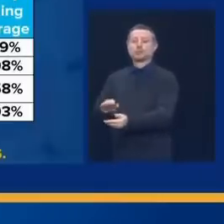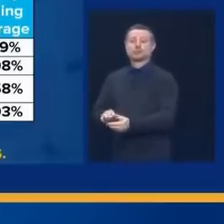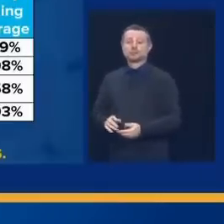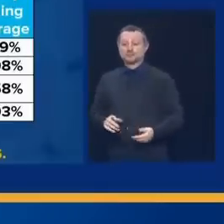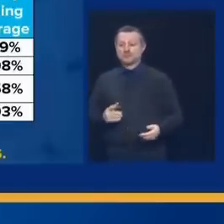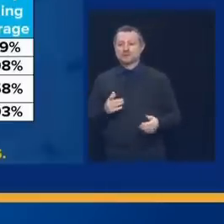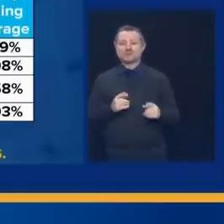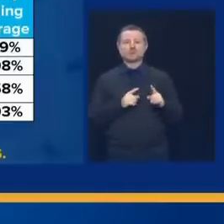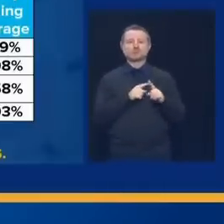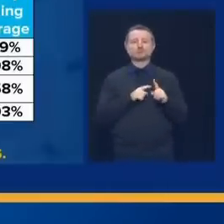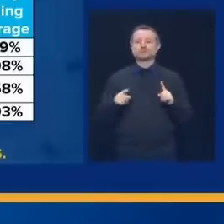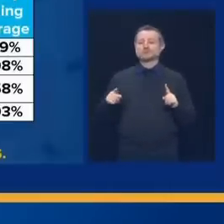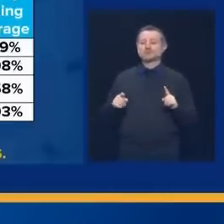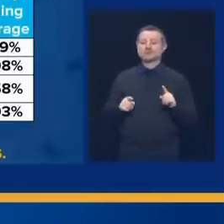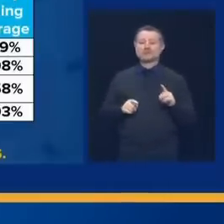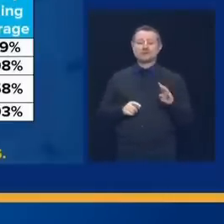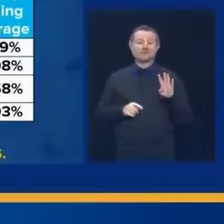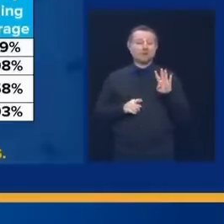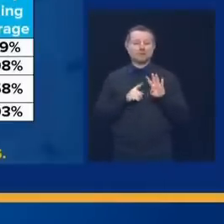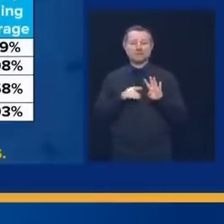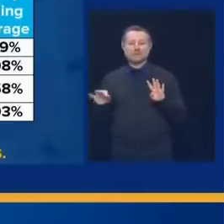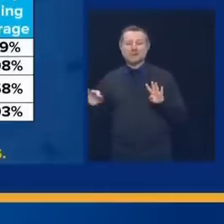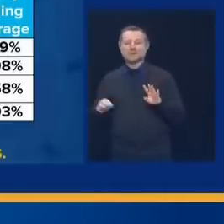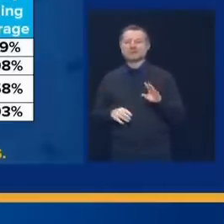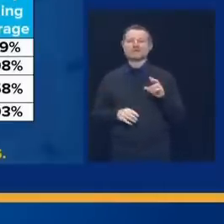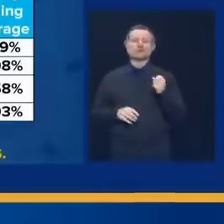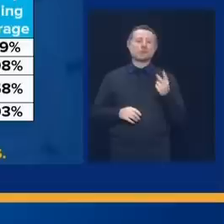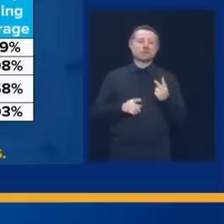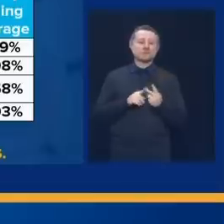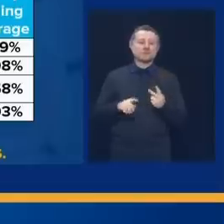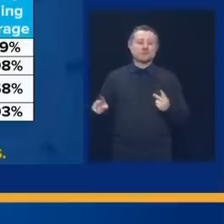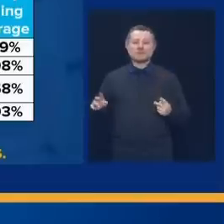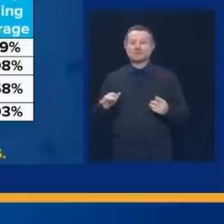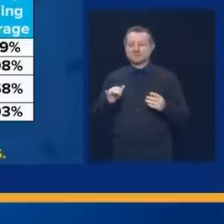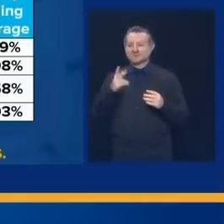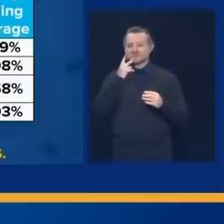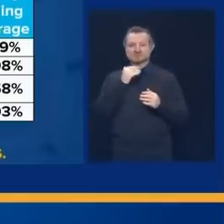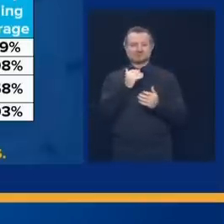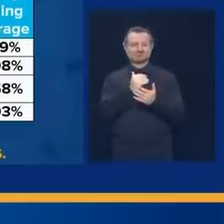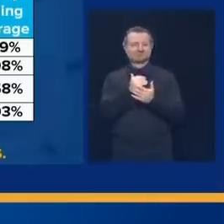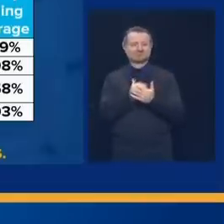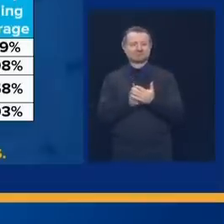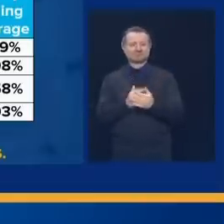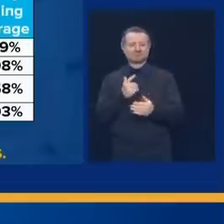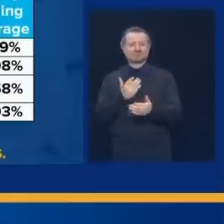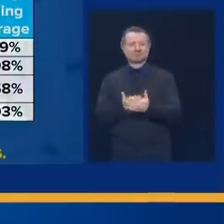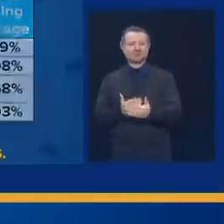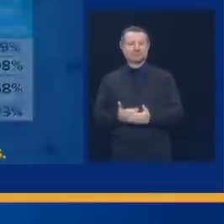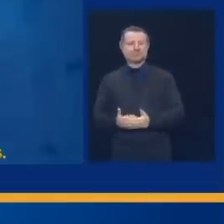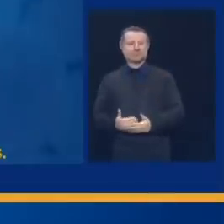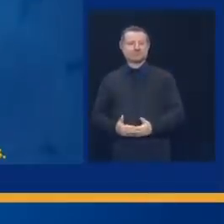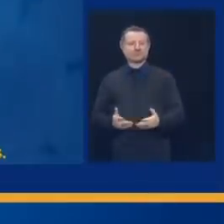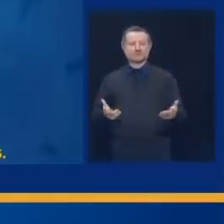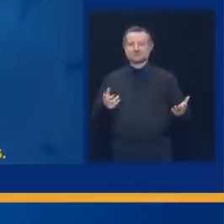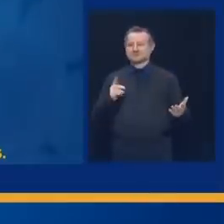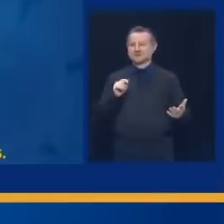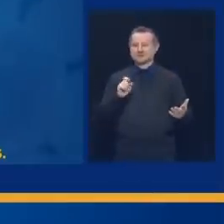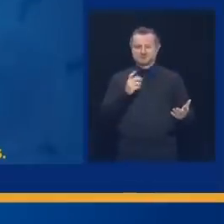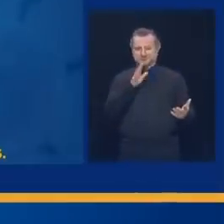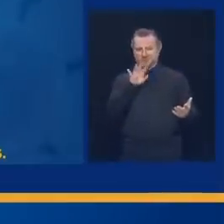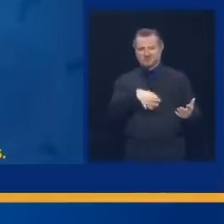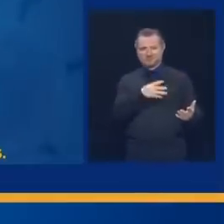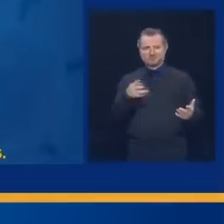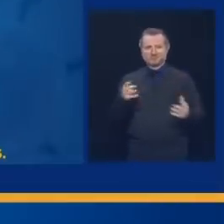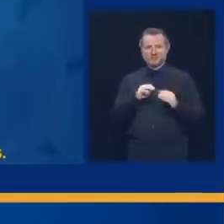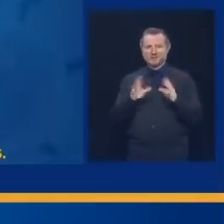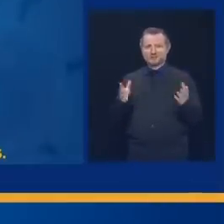4, 12 to 2, 6 to 3 on all red zone positivity.